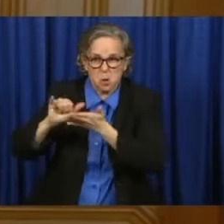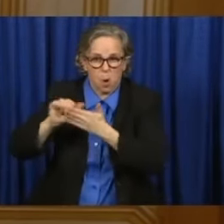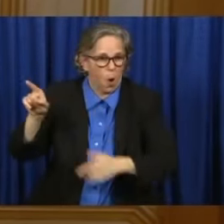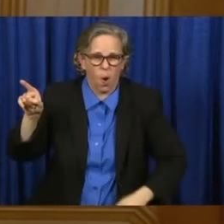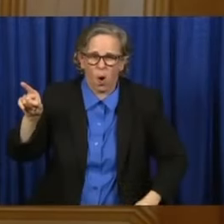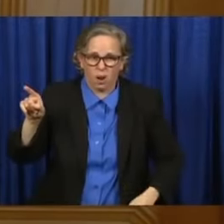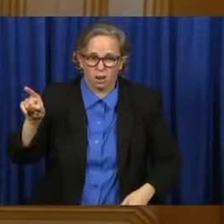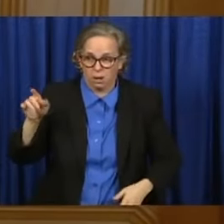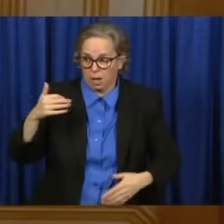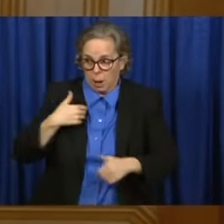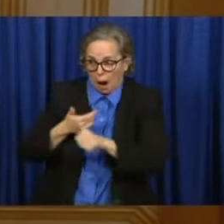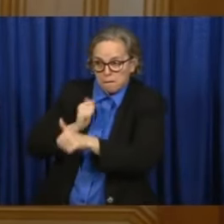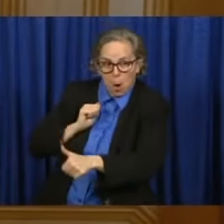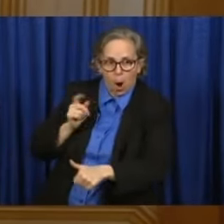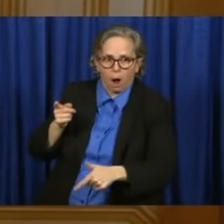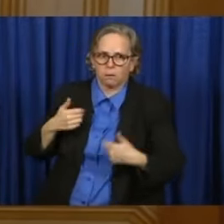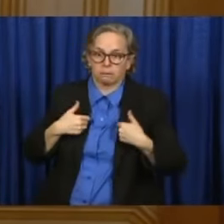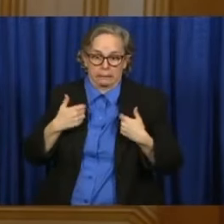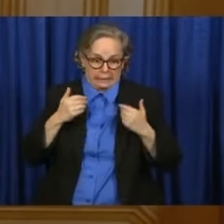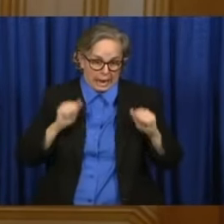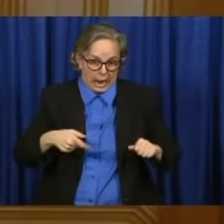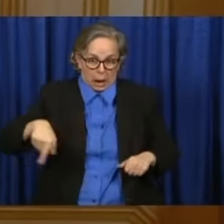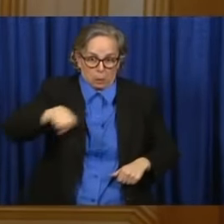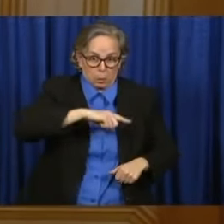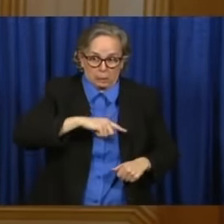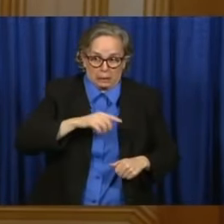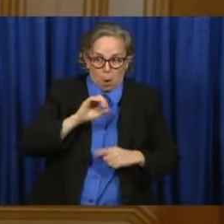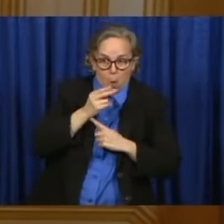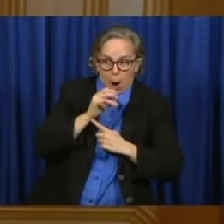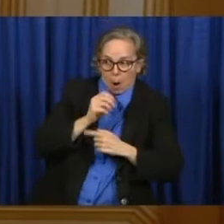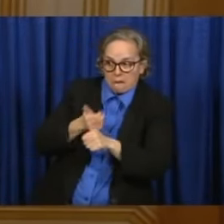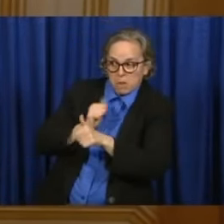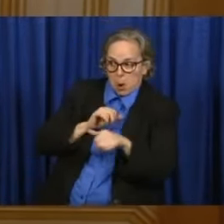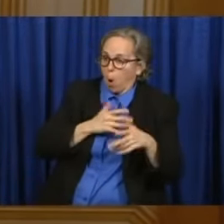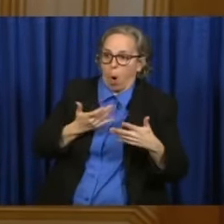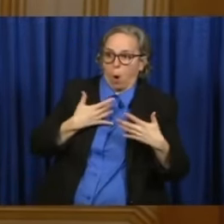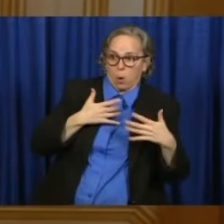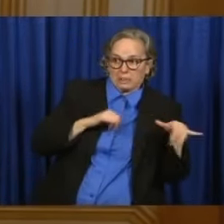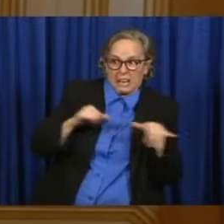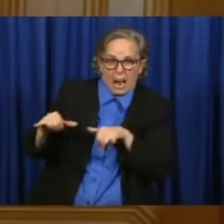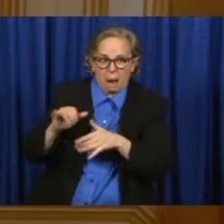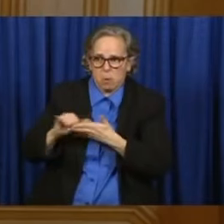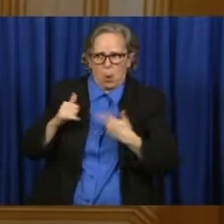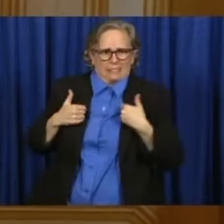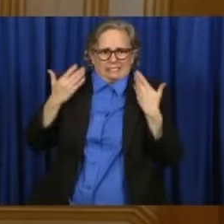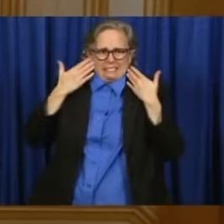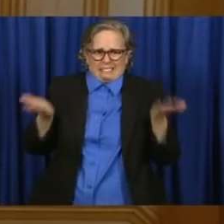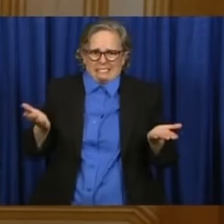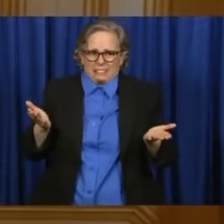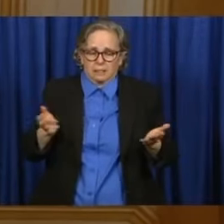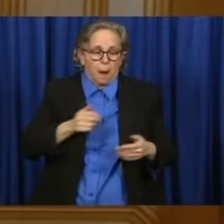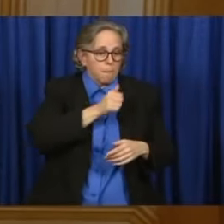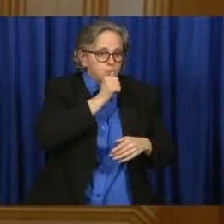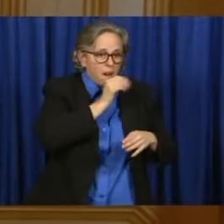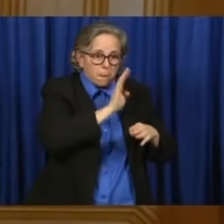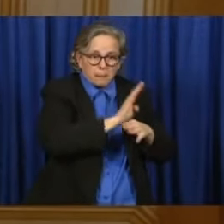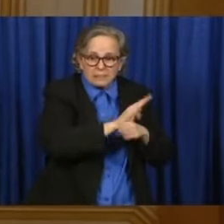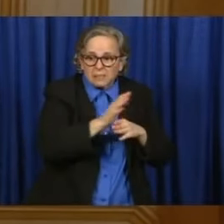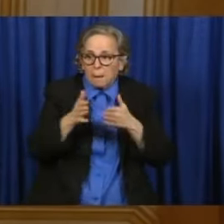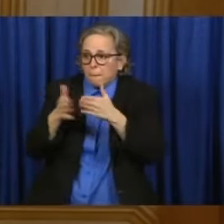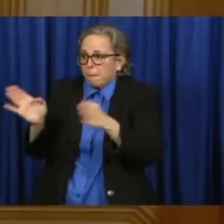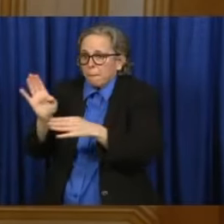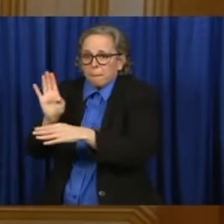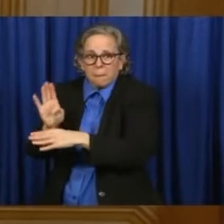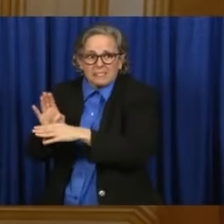that, candidly. We have a group of people from the private sector, the public sector, that are working every single day, and we've talked about